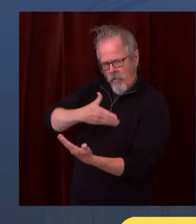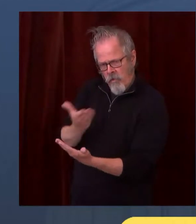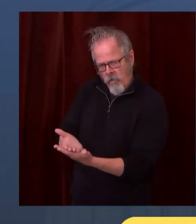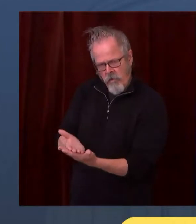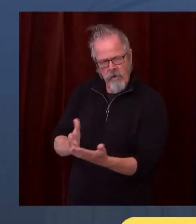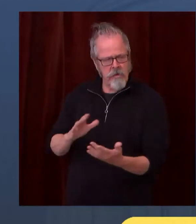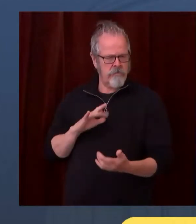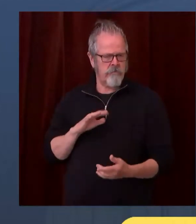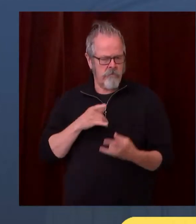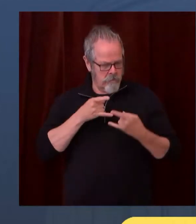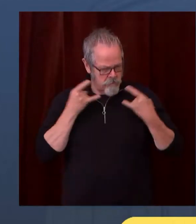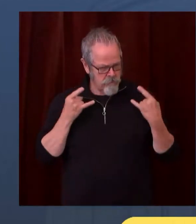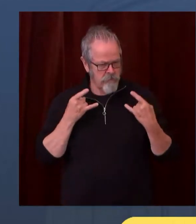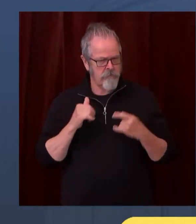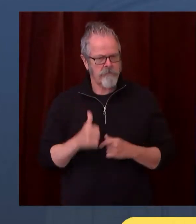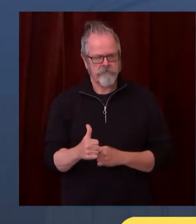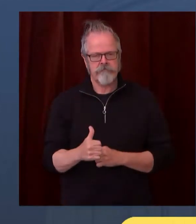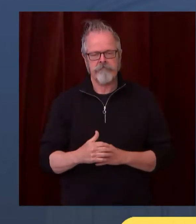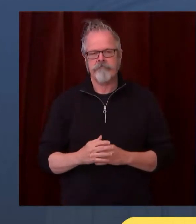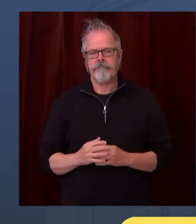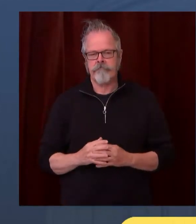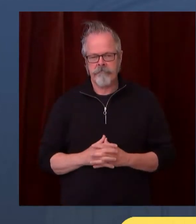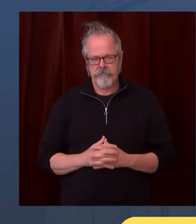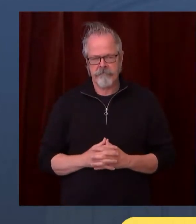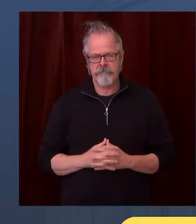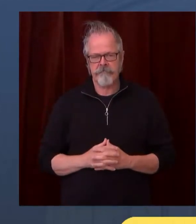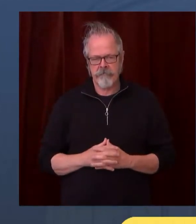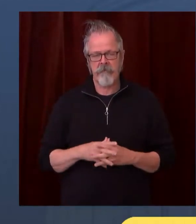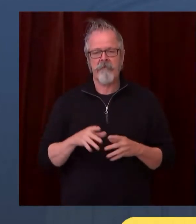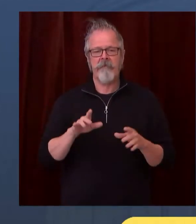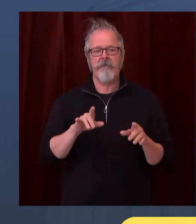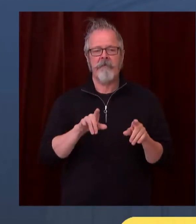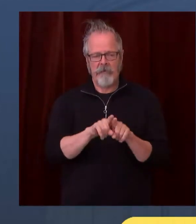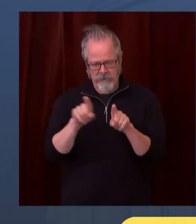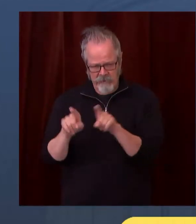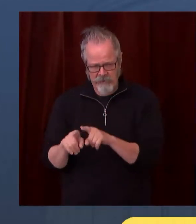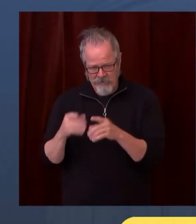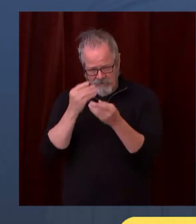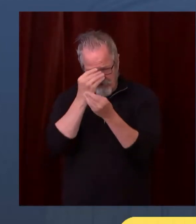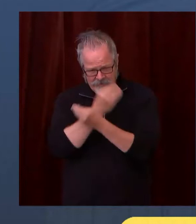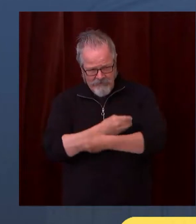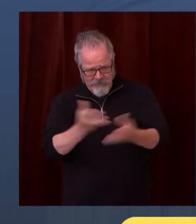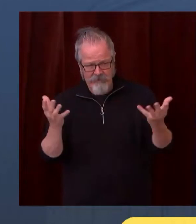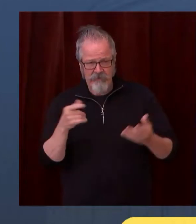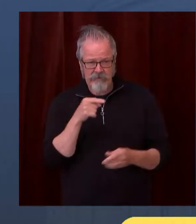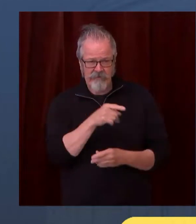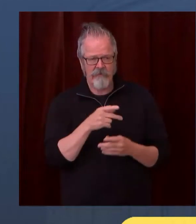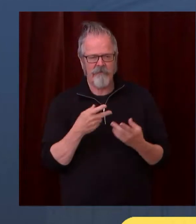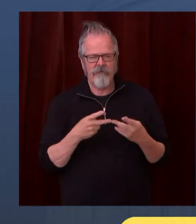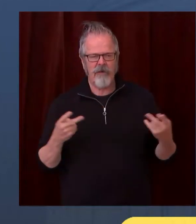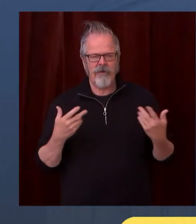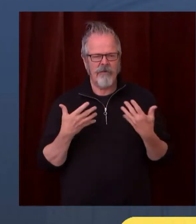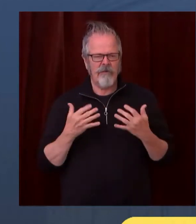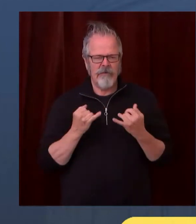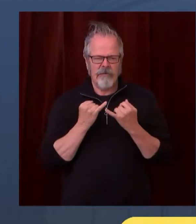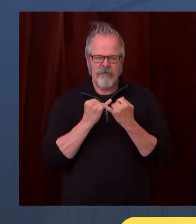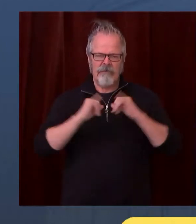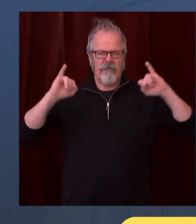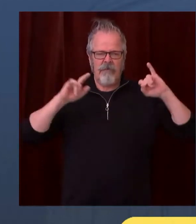showed in many occasions, voting for the impeachment of Presidents Nixon and